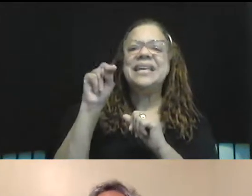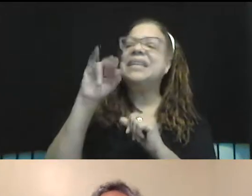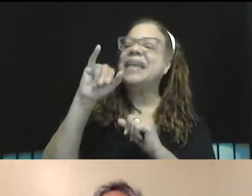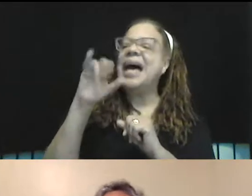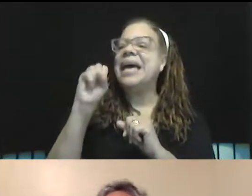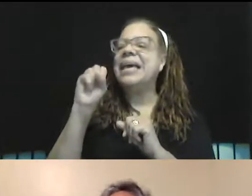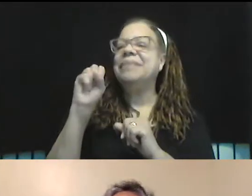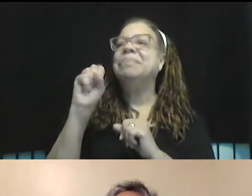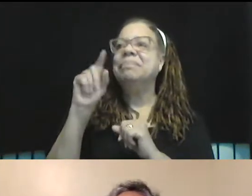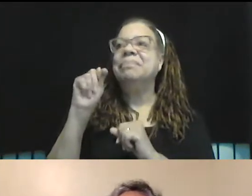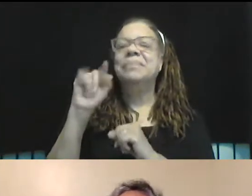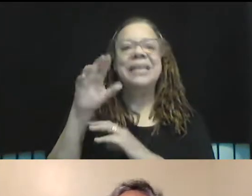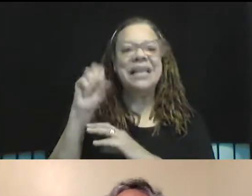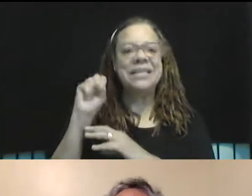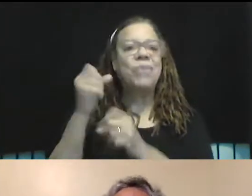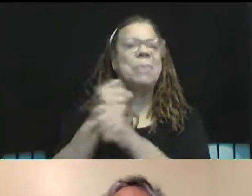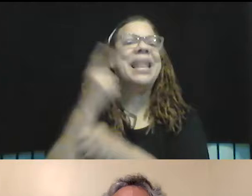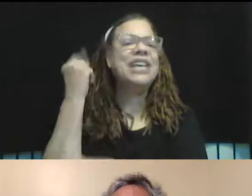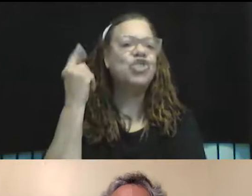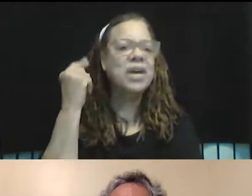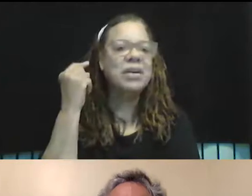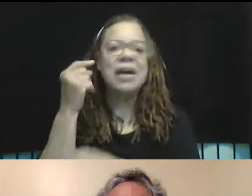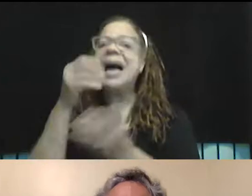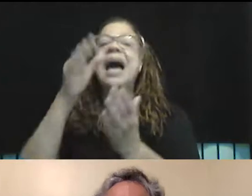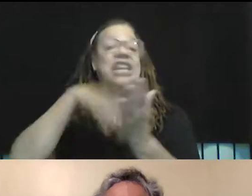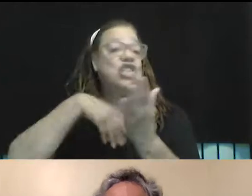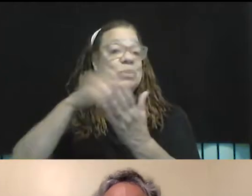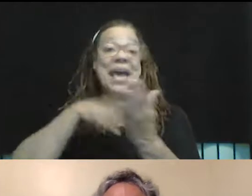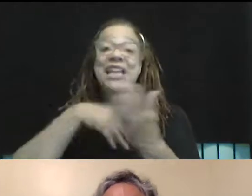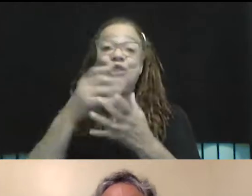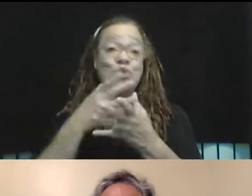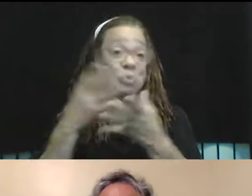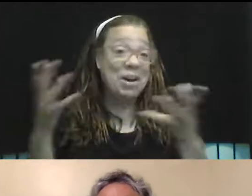that's from last year. Like I just painted a little too much. Oh wow.